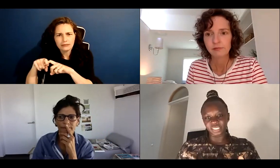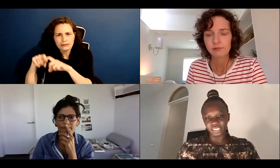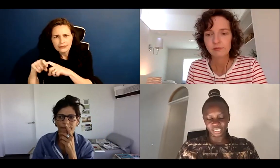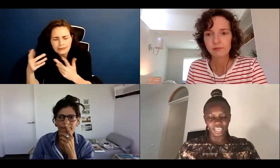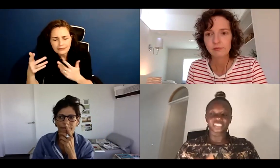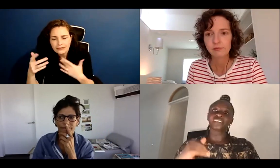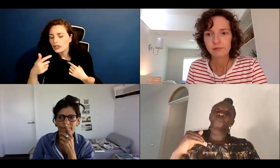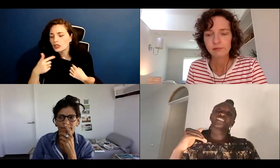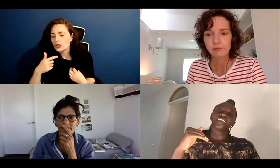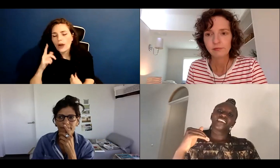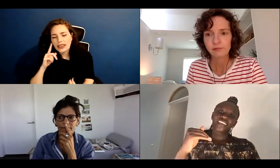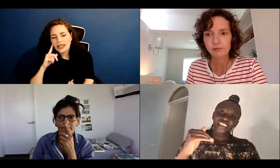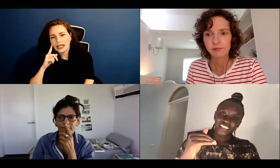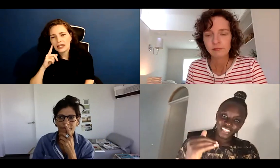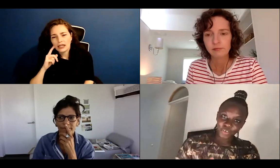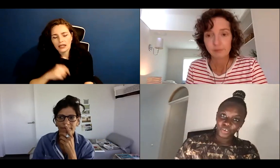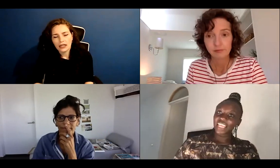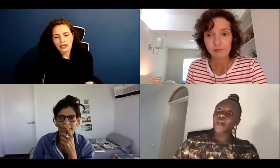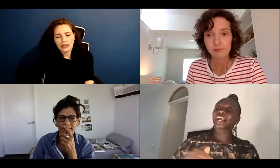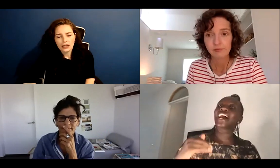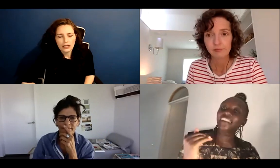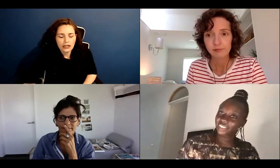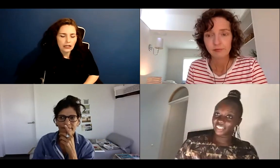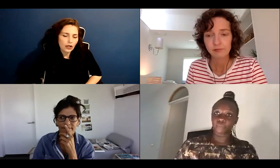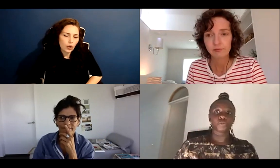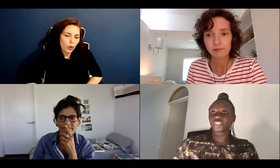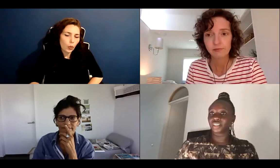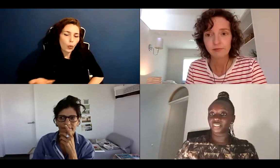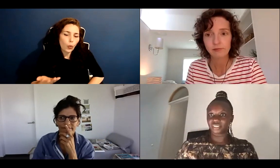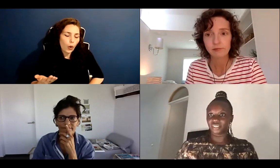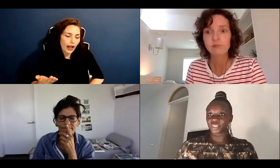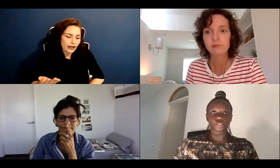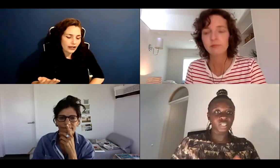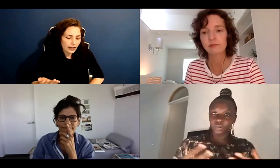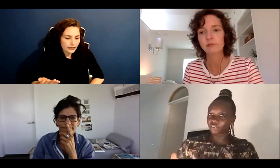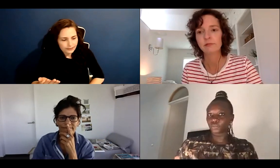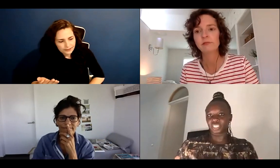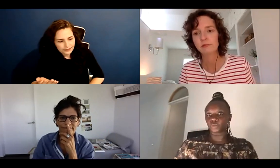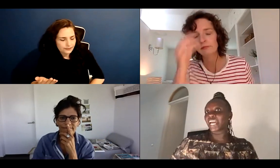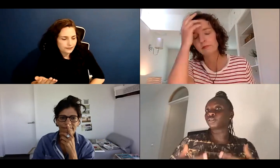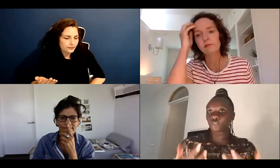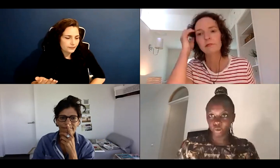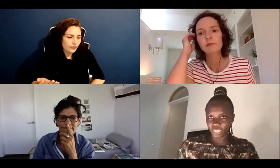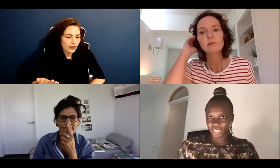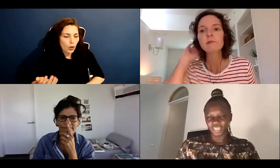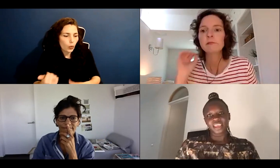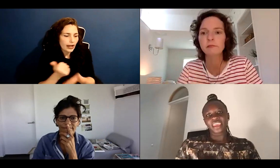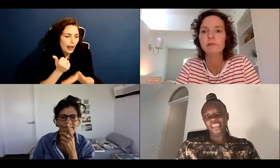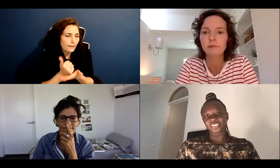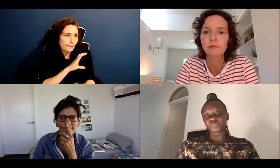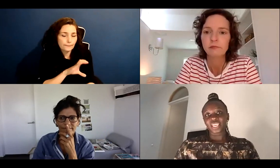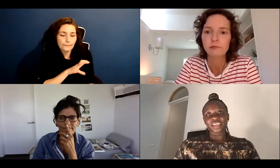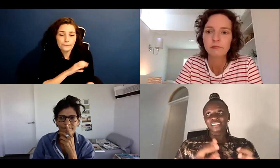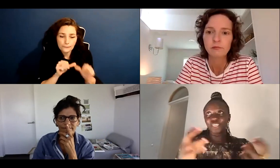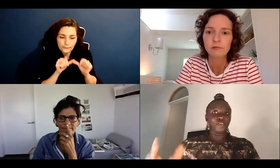helped us is that, you know, our character kept pushing us, you know, the story was unfolding and we had to follow that.